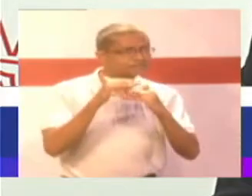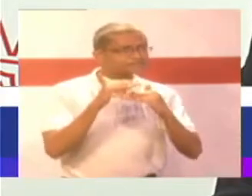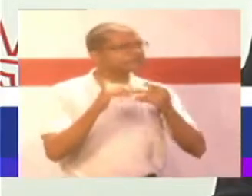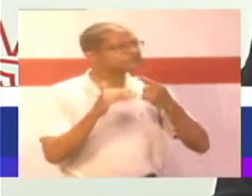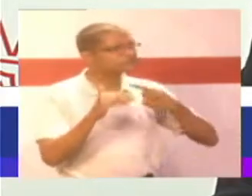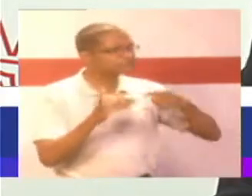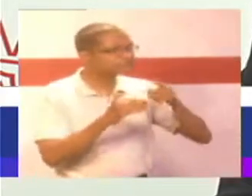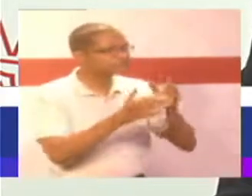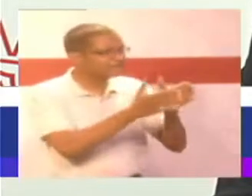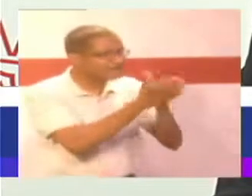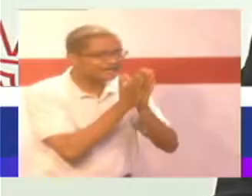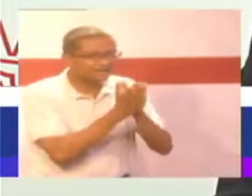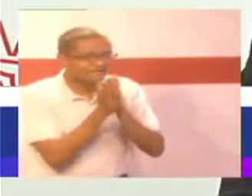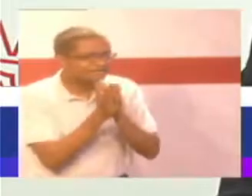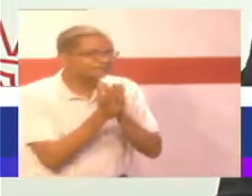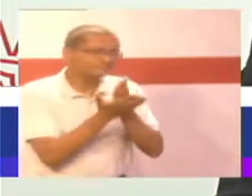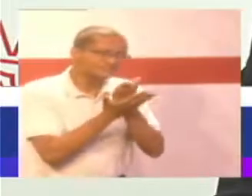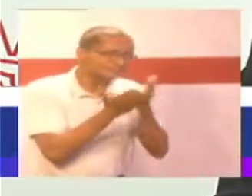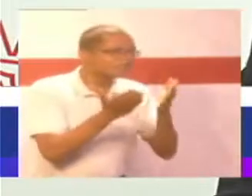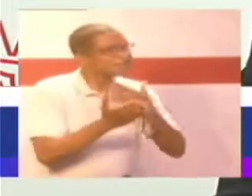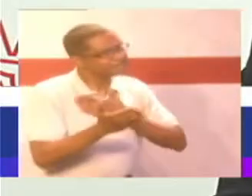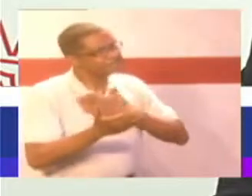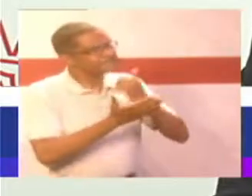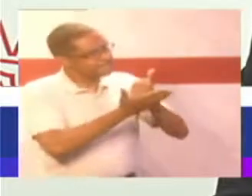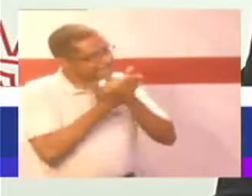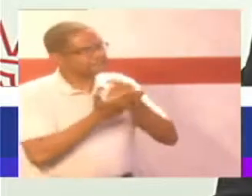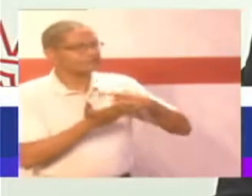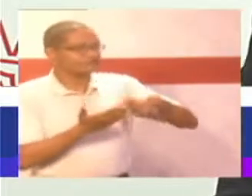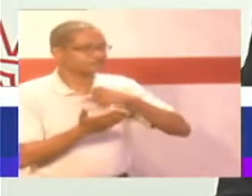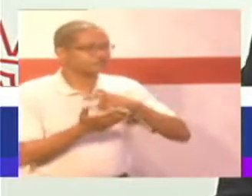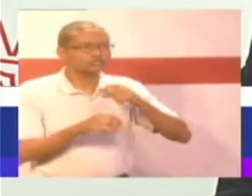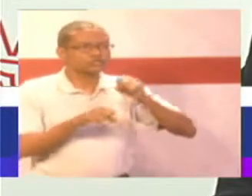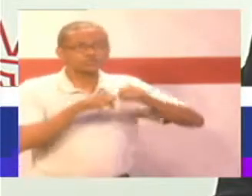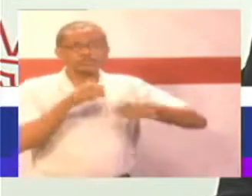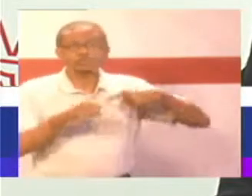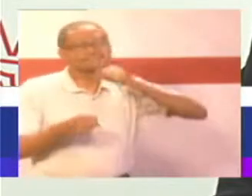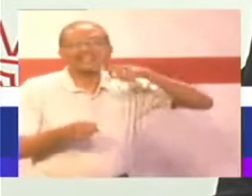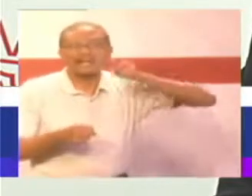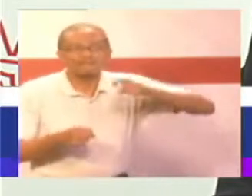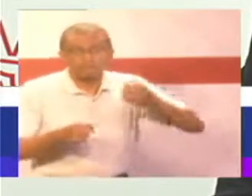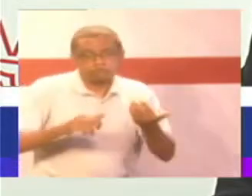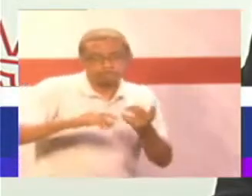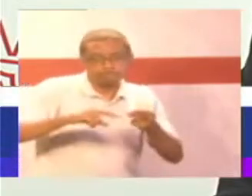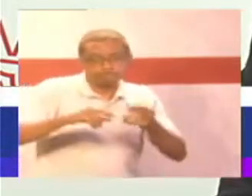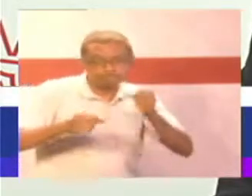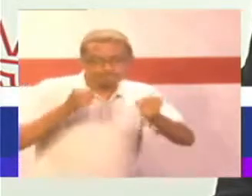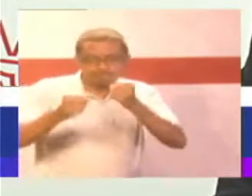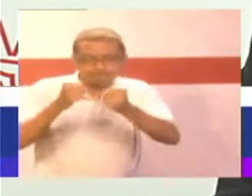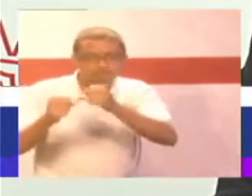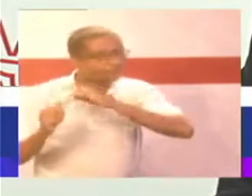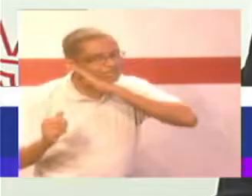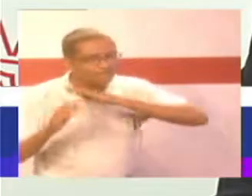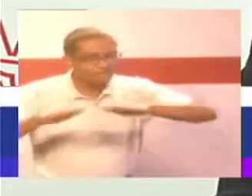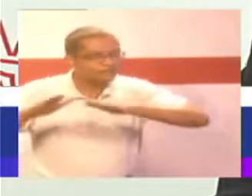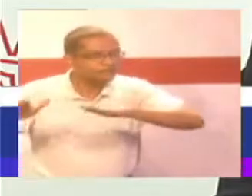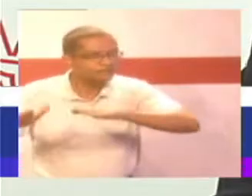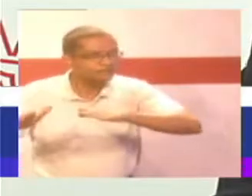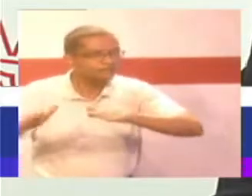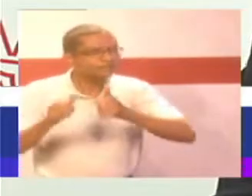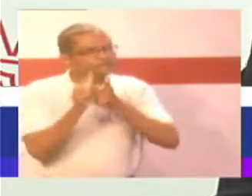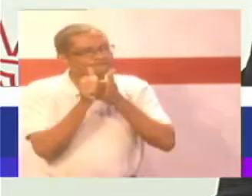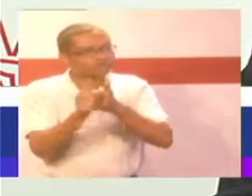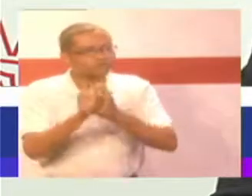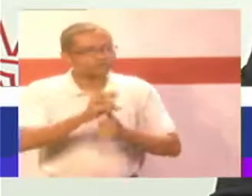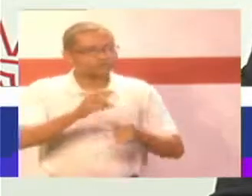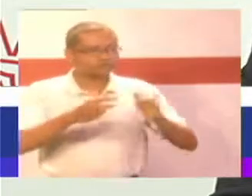to the population to help us decrease the demand for ICU beds through adherence and compliance to the 3 Ws, as